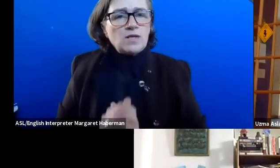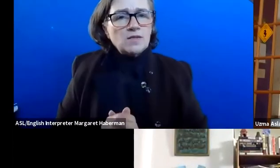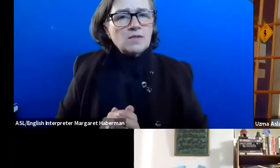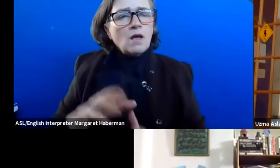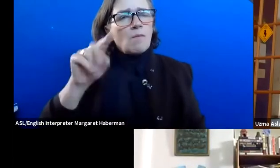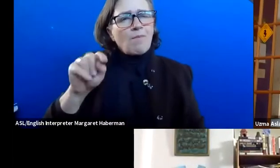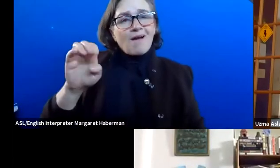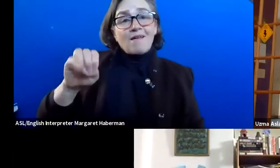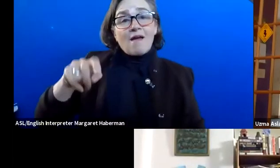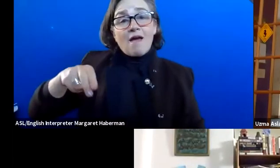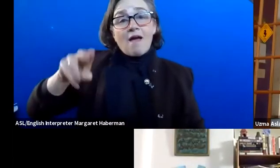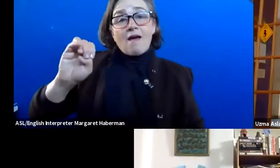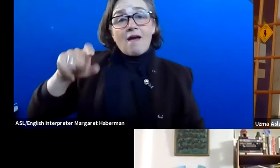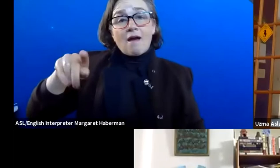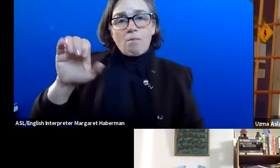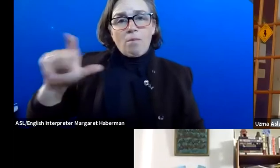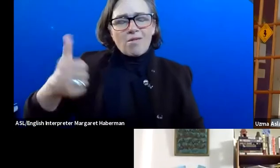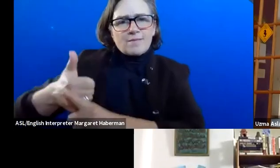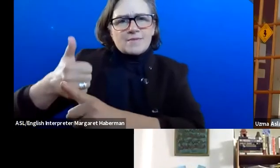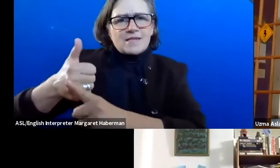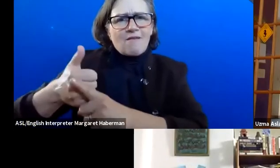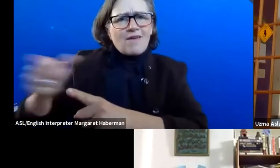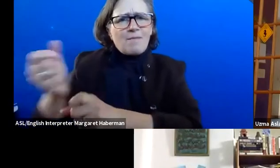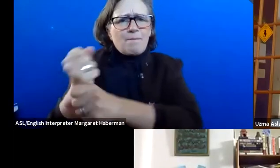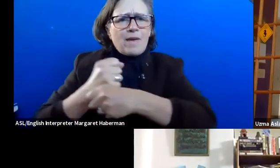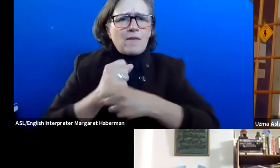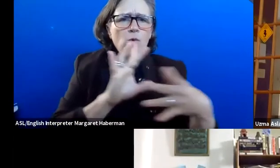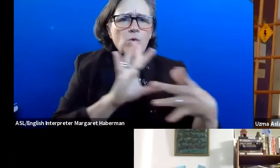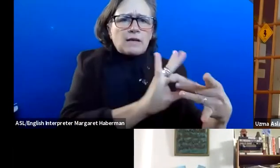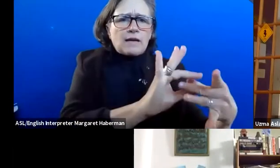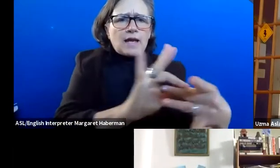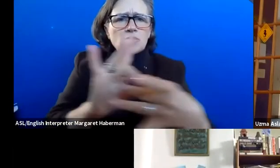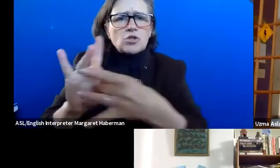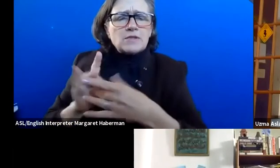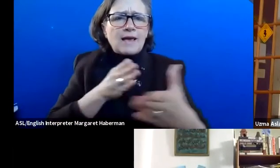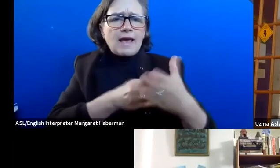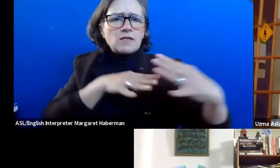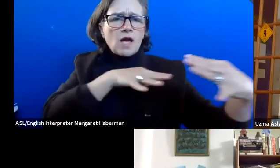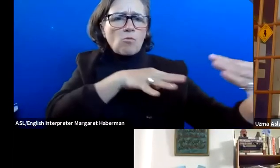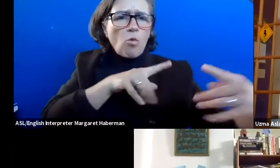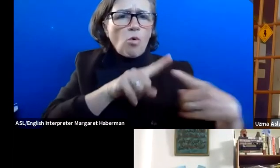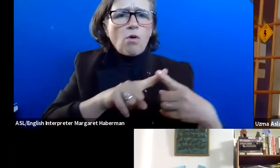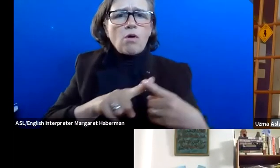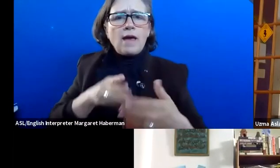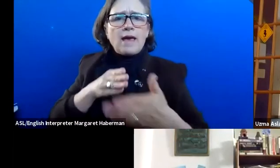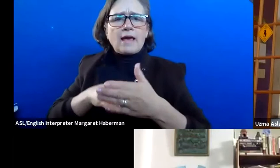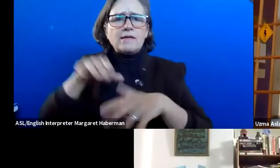links between anti-racist, anti-war, and anti-imperialist struggles.